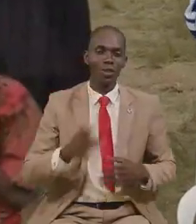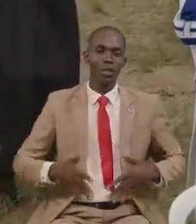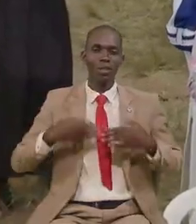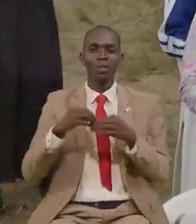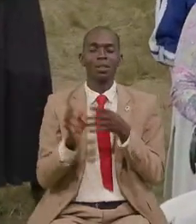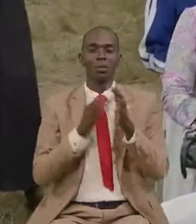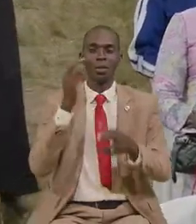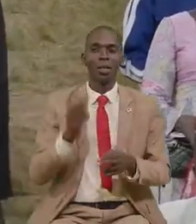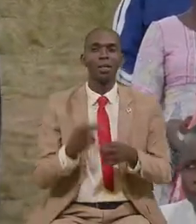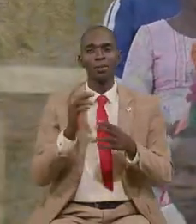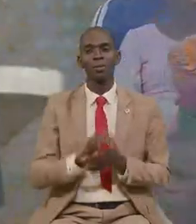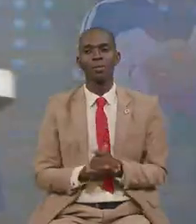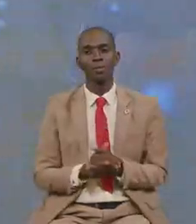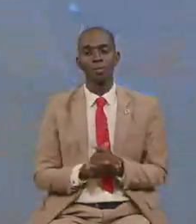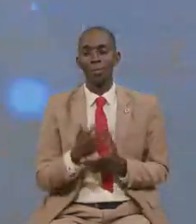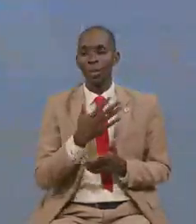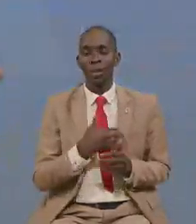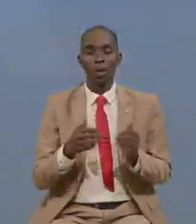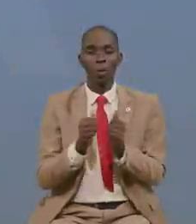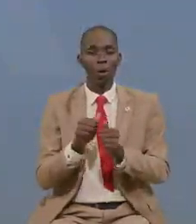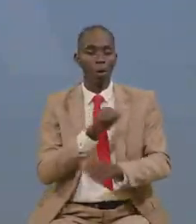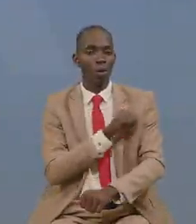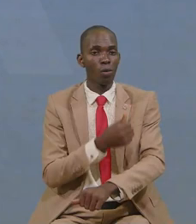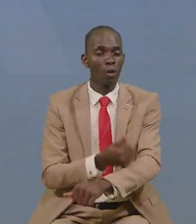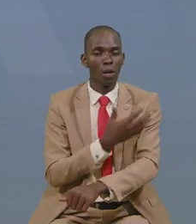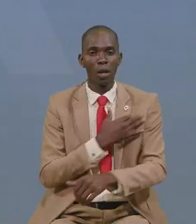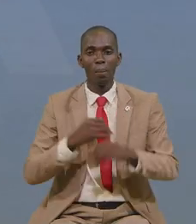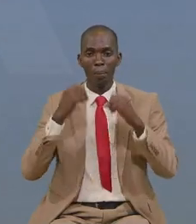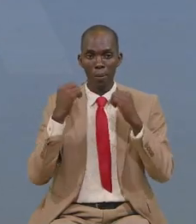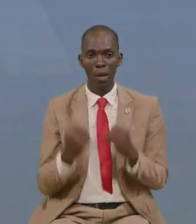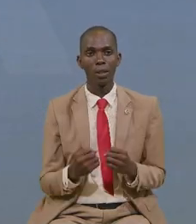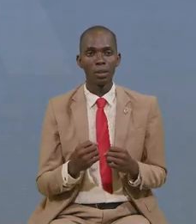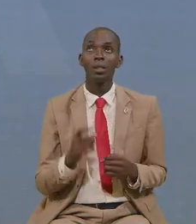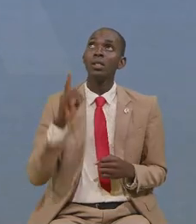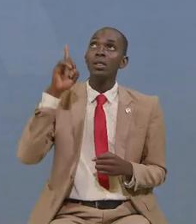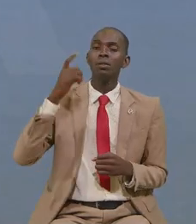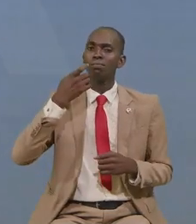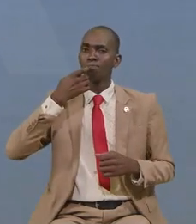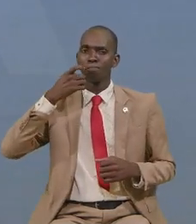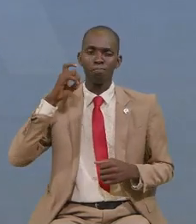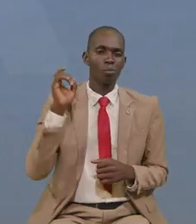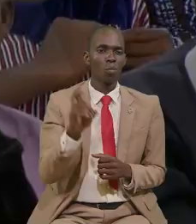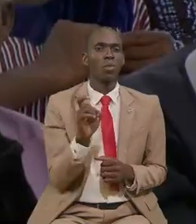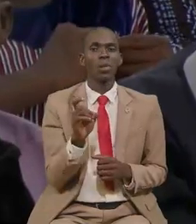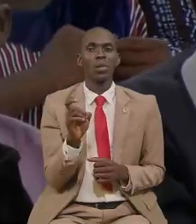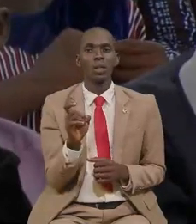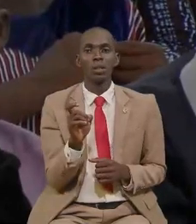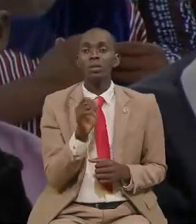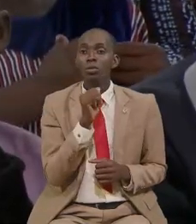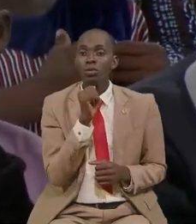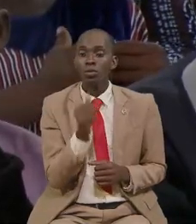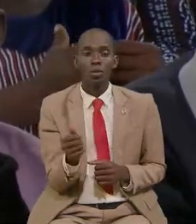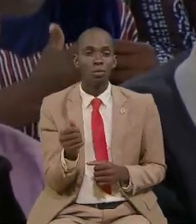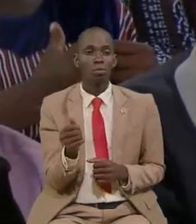name. And with authority and power, he commanded, not pleading,